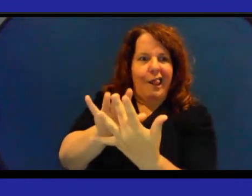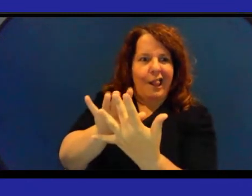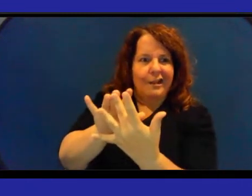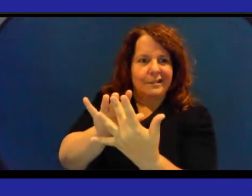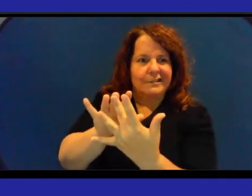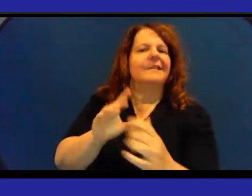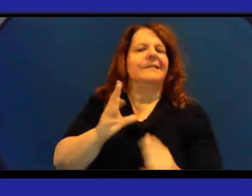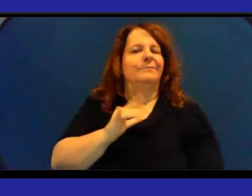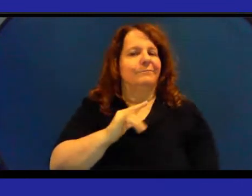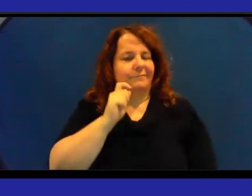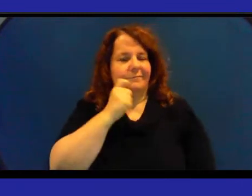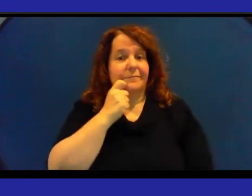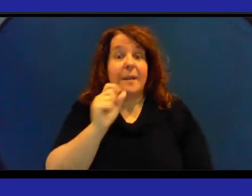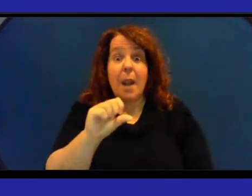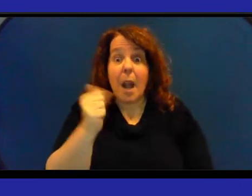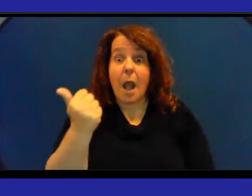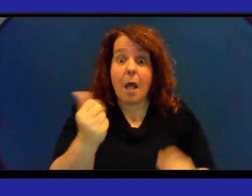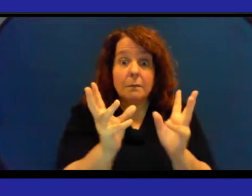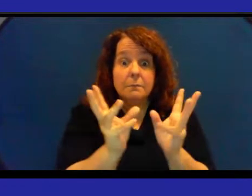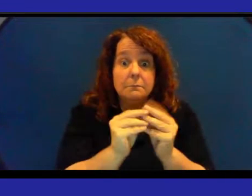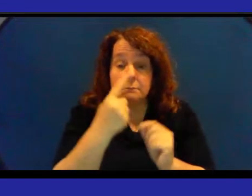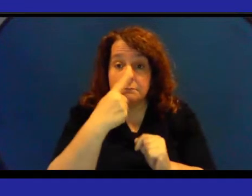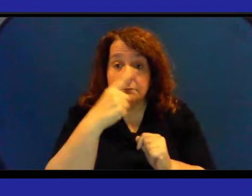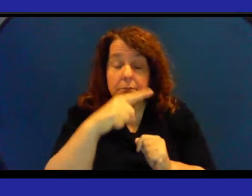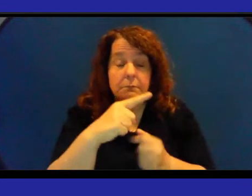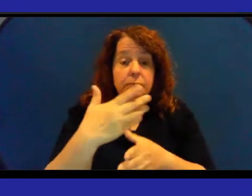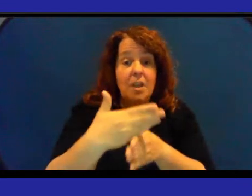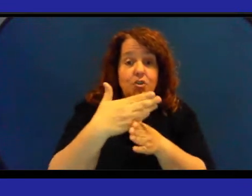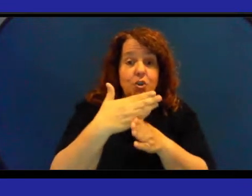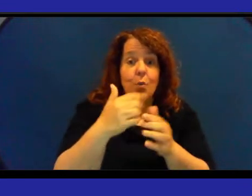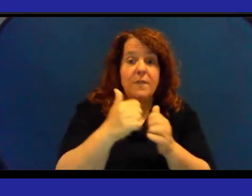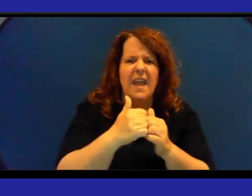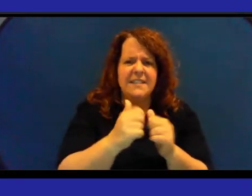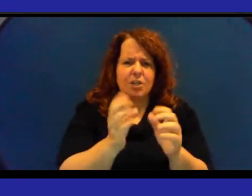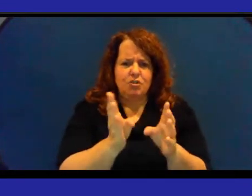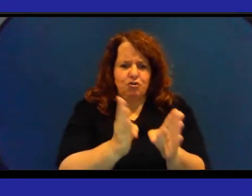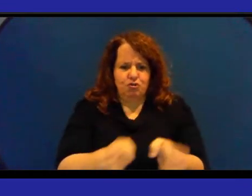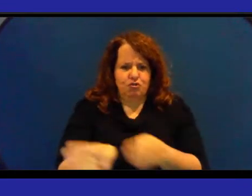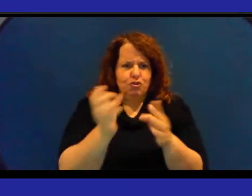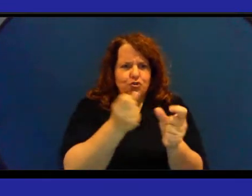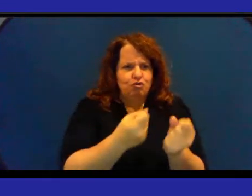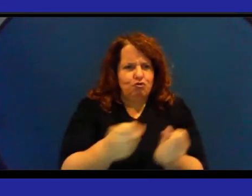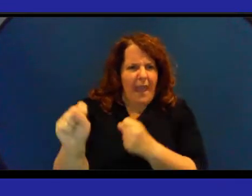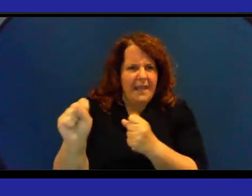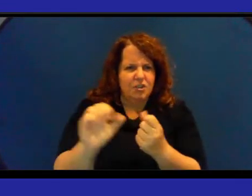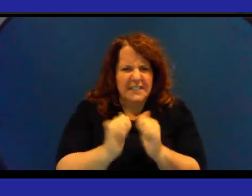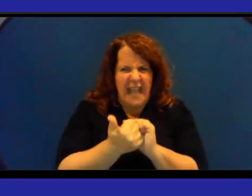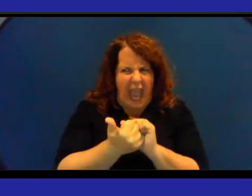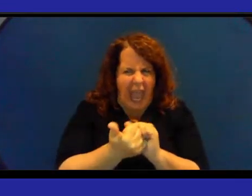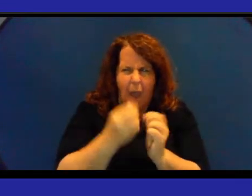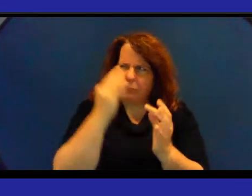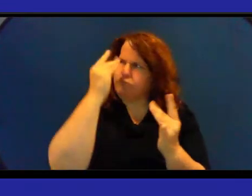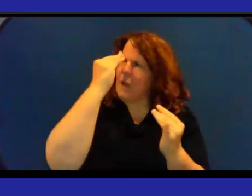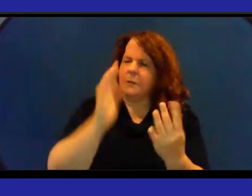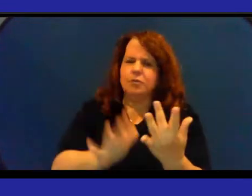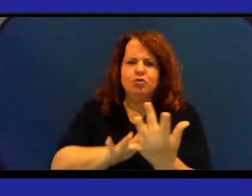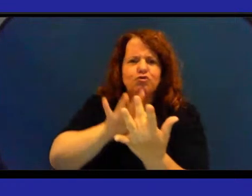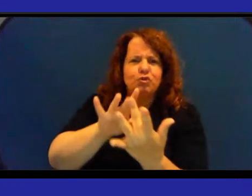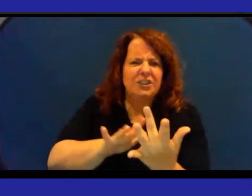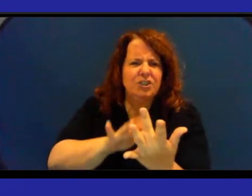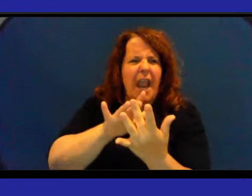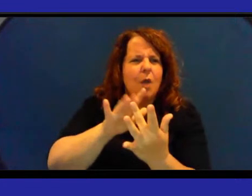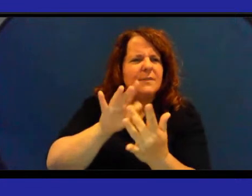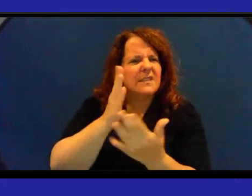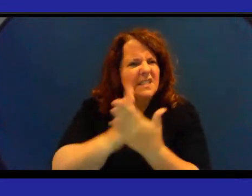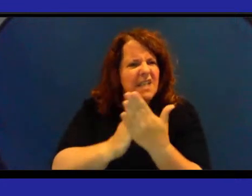another meeting, maybe you can share with us the strategies that you're using to reach out to some of the groups that